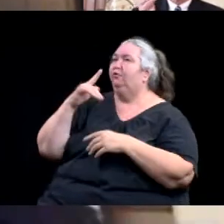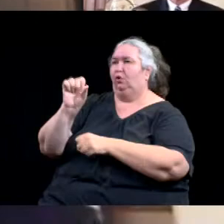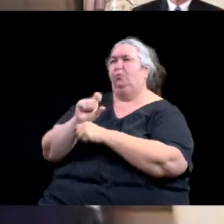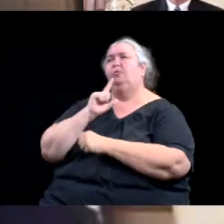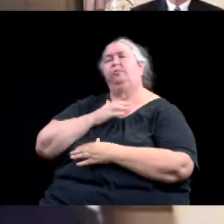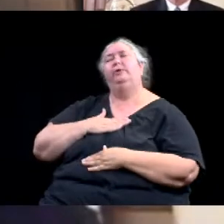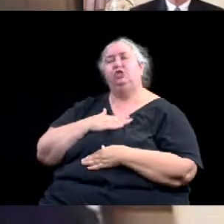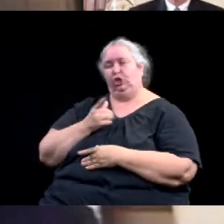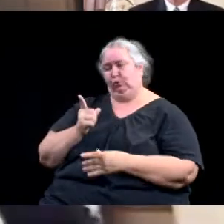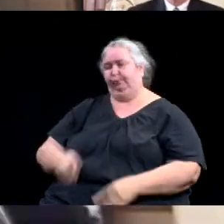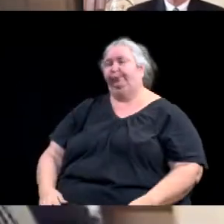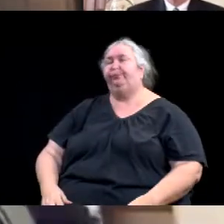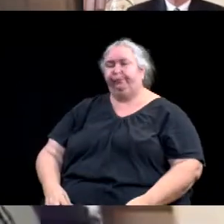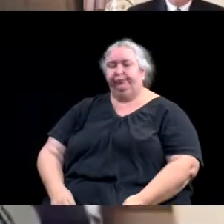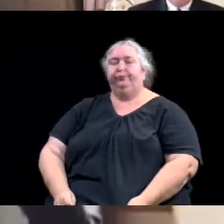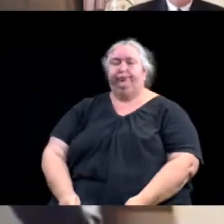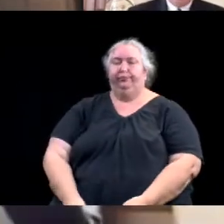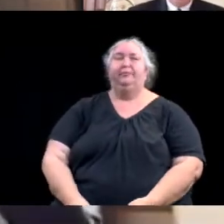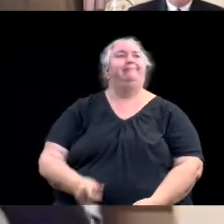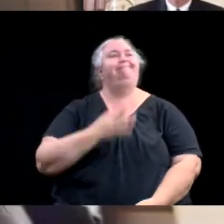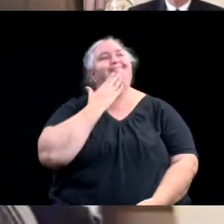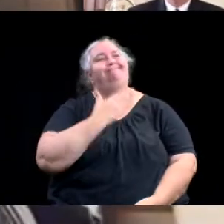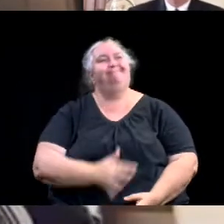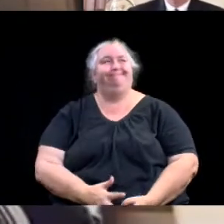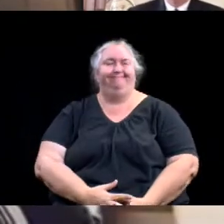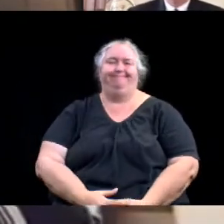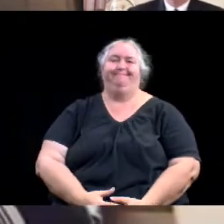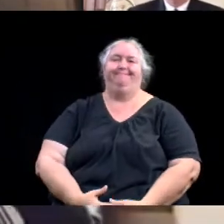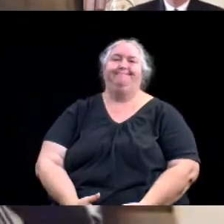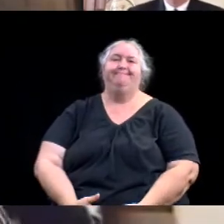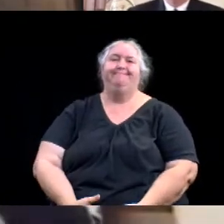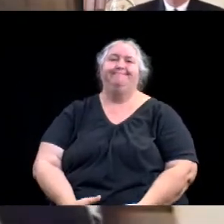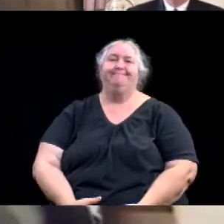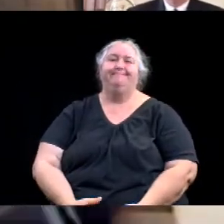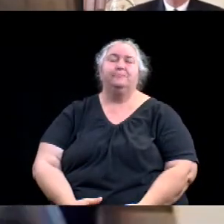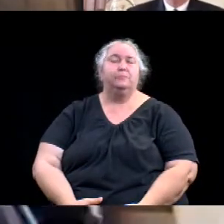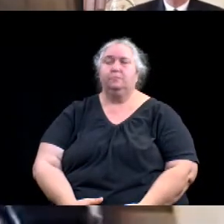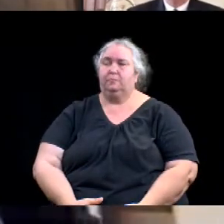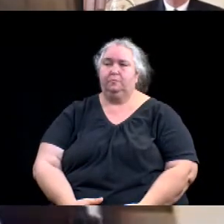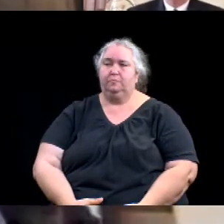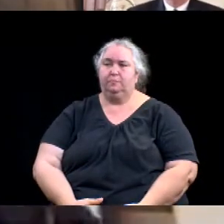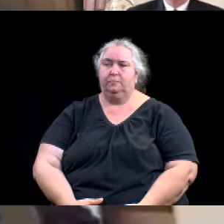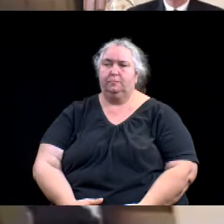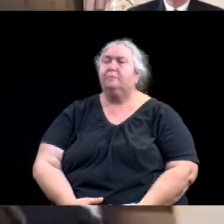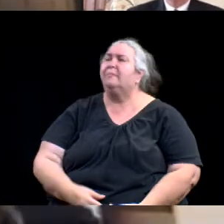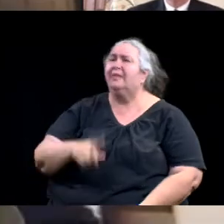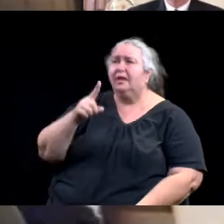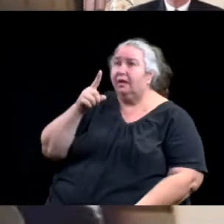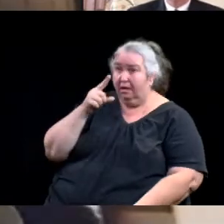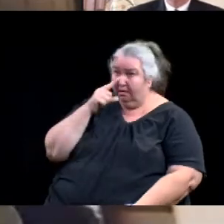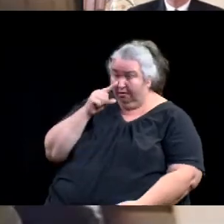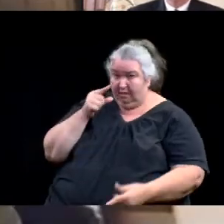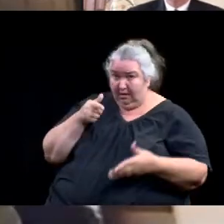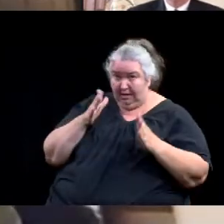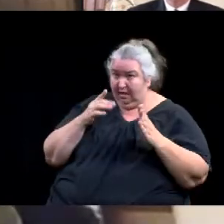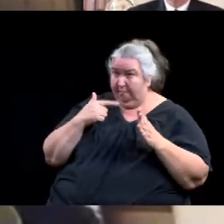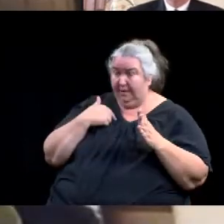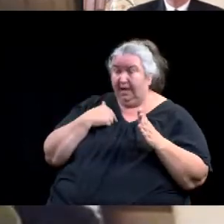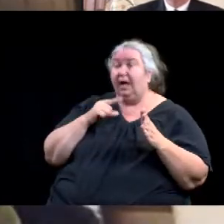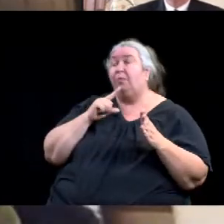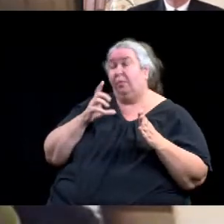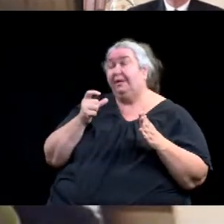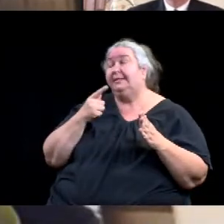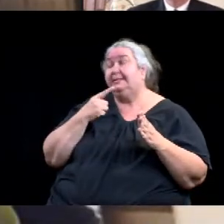If you'll allow me, Mayor, I really want to say a personal thank you to St. Jingle, Ms. Jingle for St. Catharines.